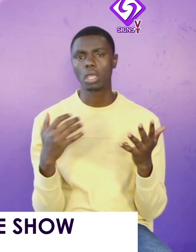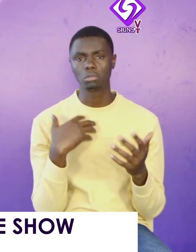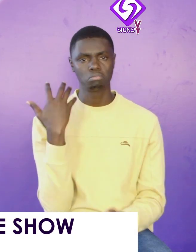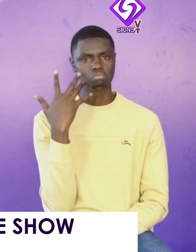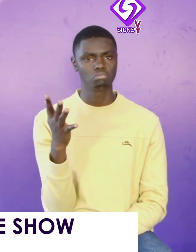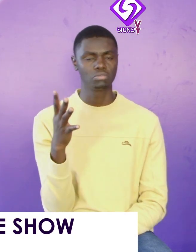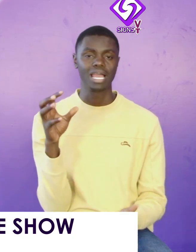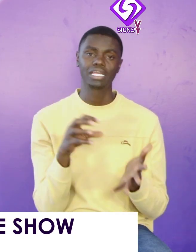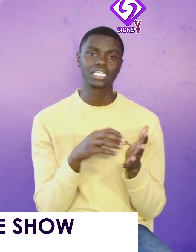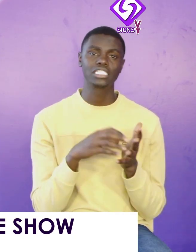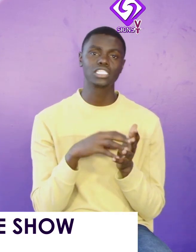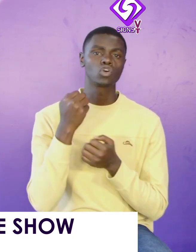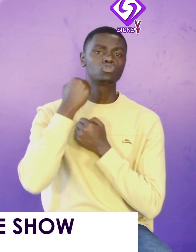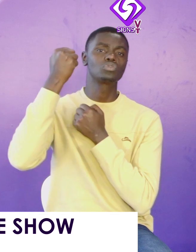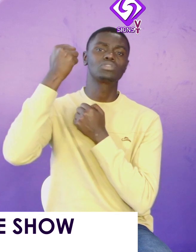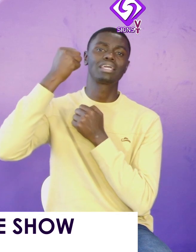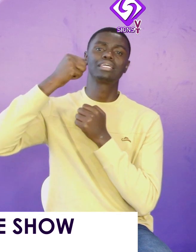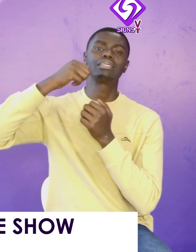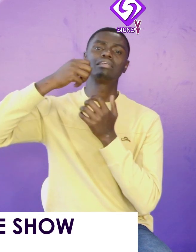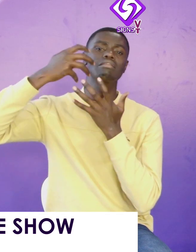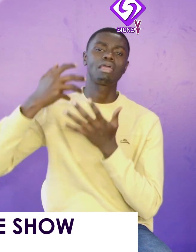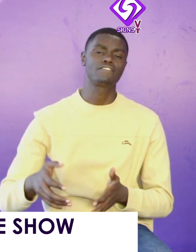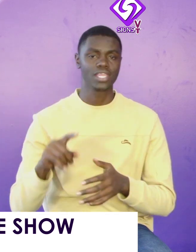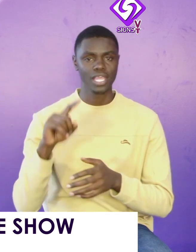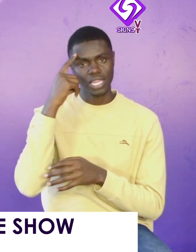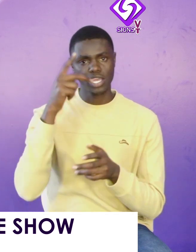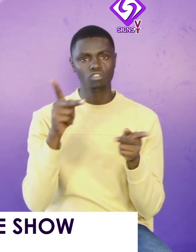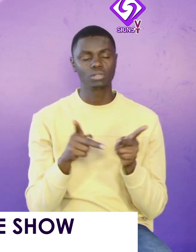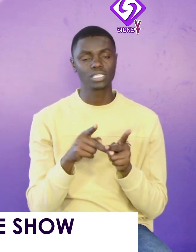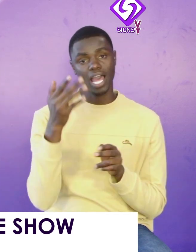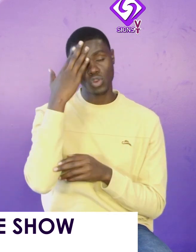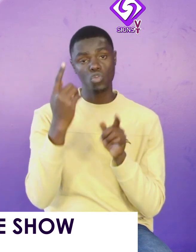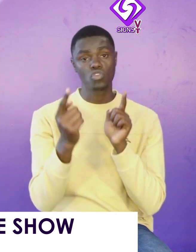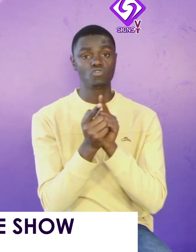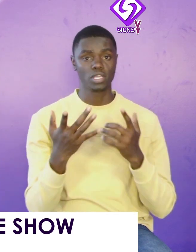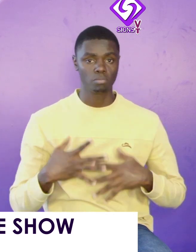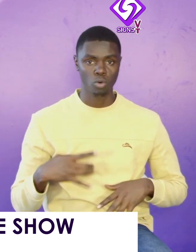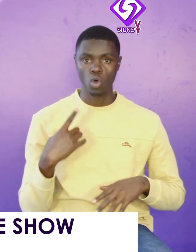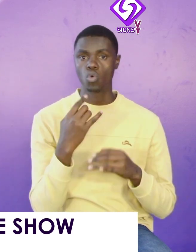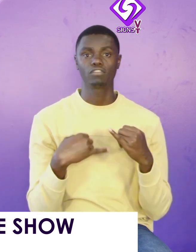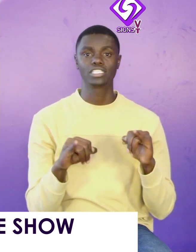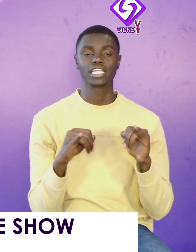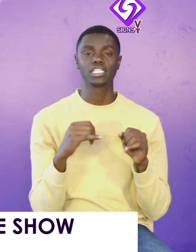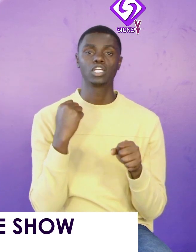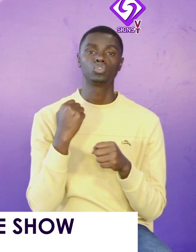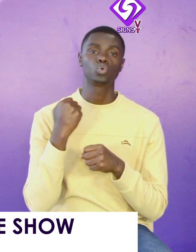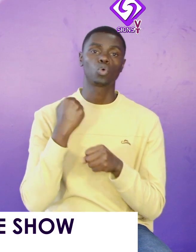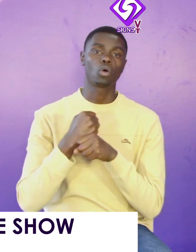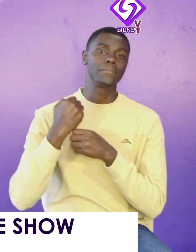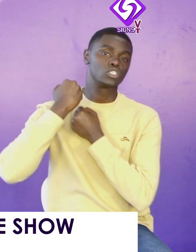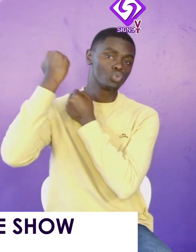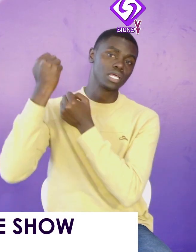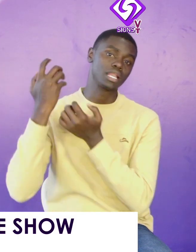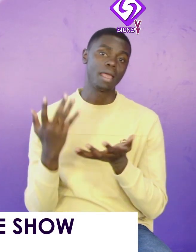of suicides gone wrong. Think of places. I know you've met people probably who've tried committing suicide. Maybe you